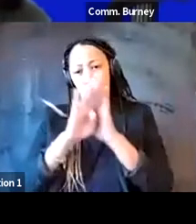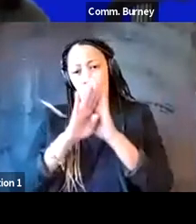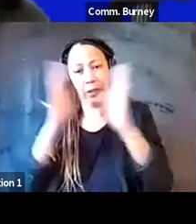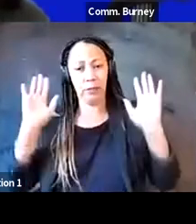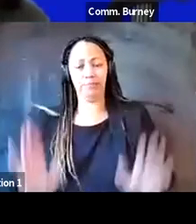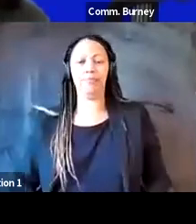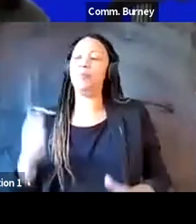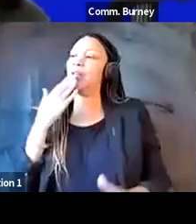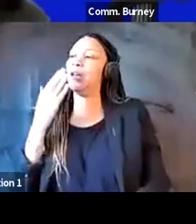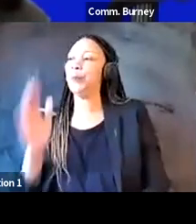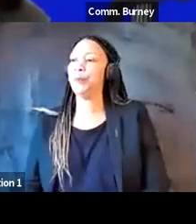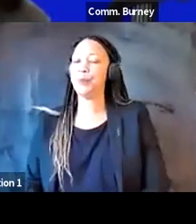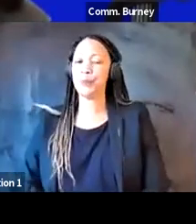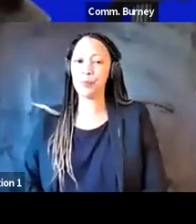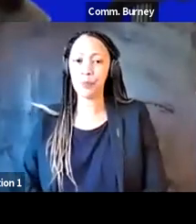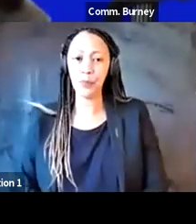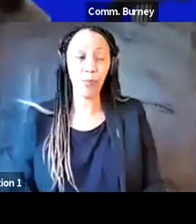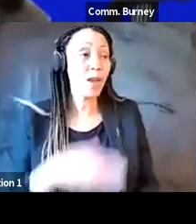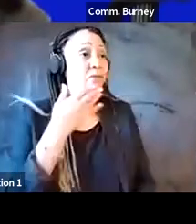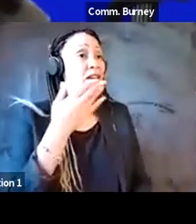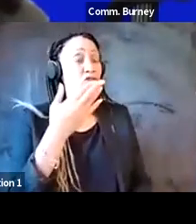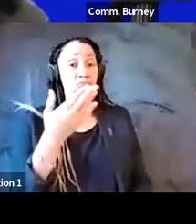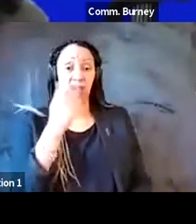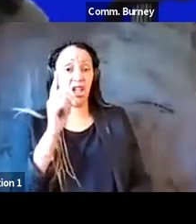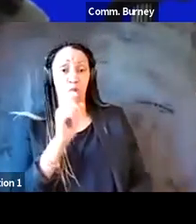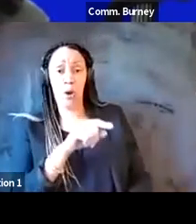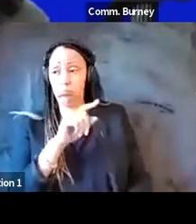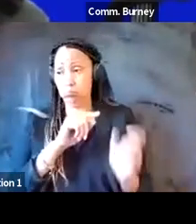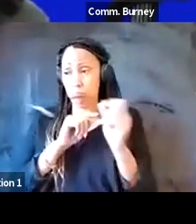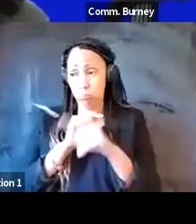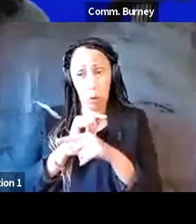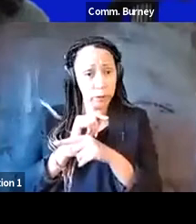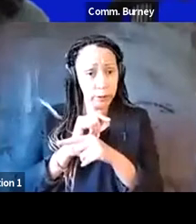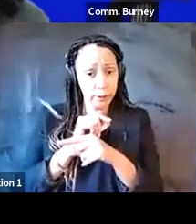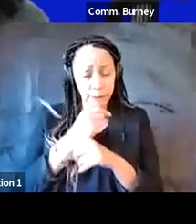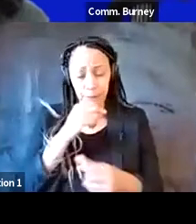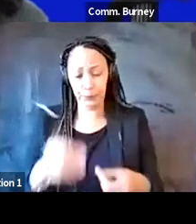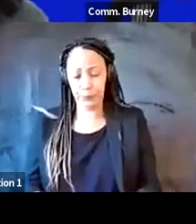you. Thank you. Are questions for Mr. Vieira?